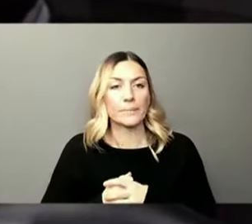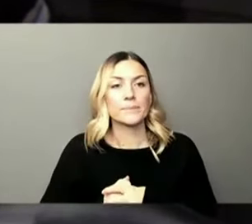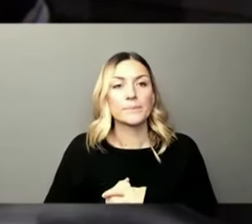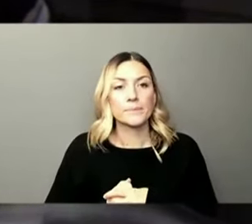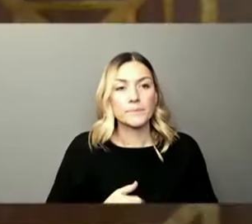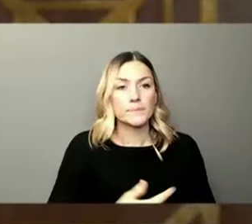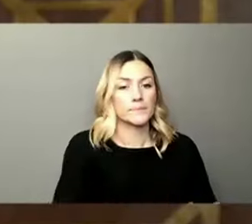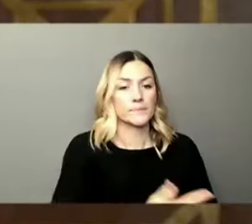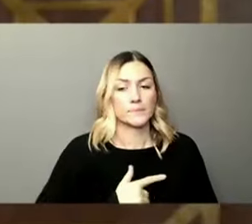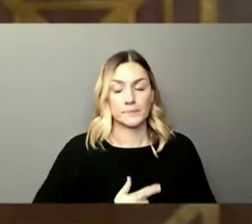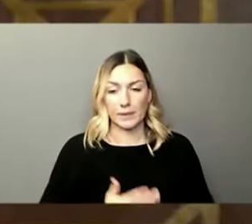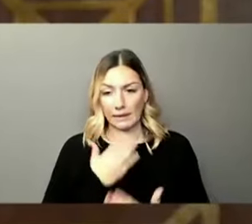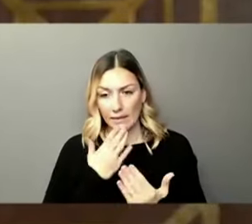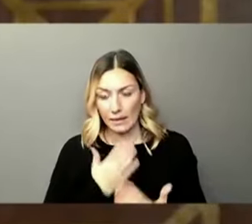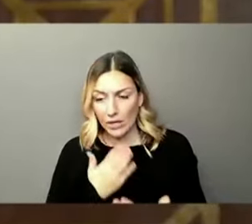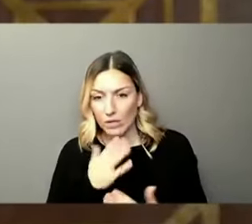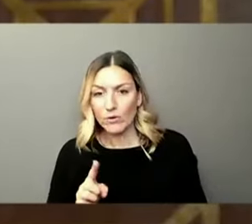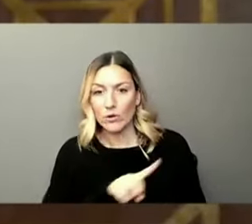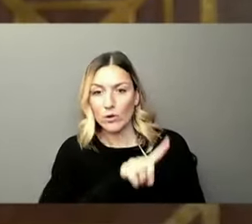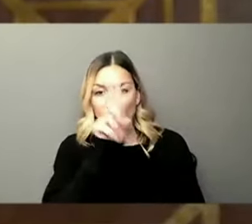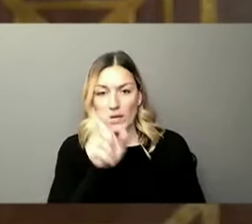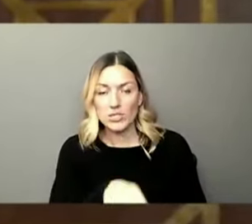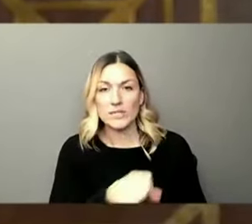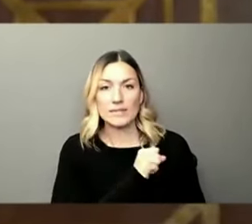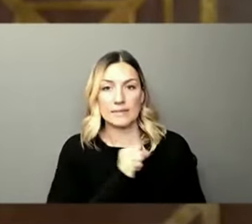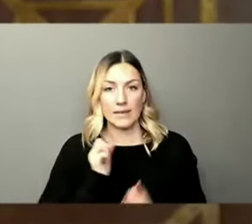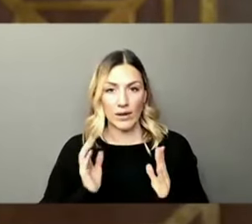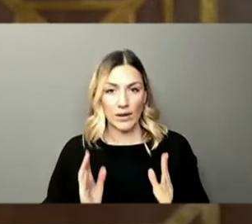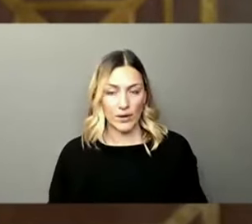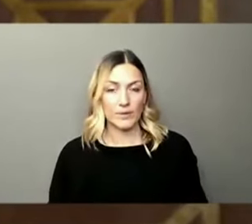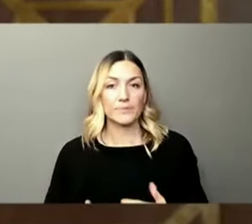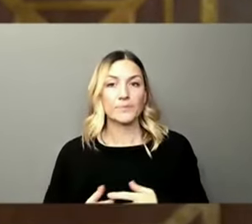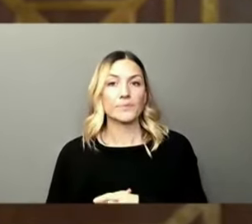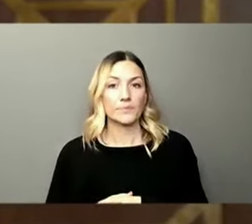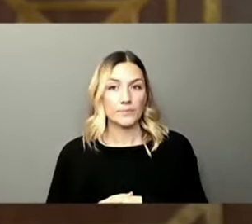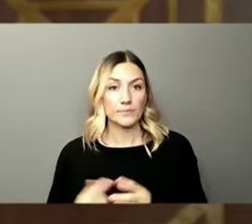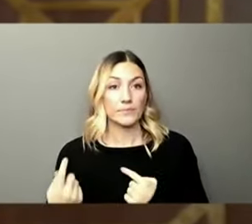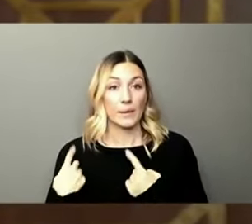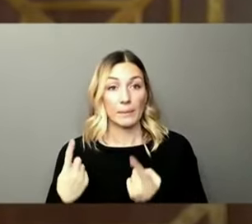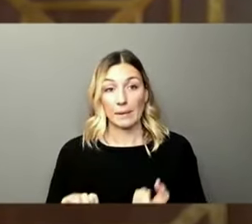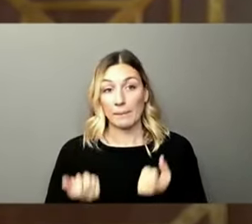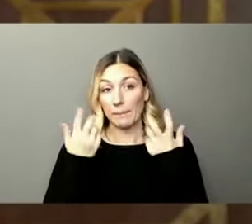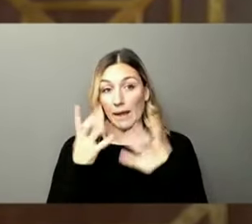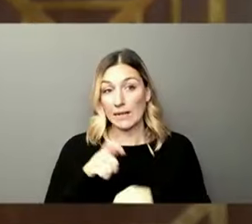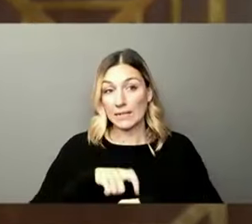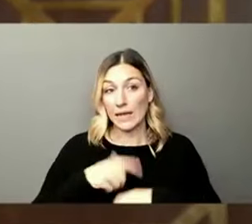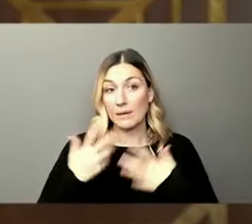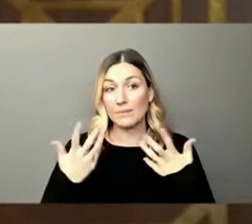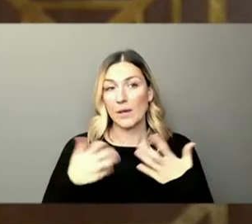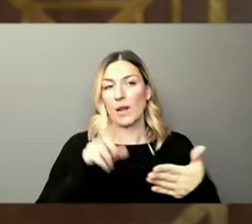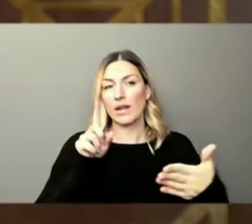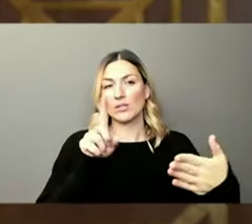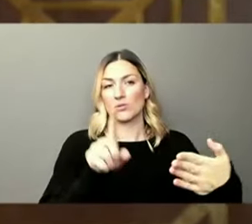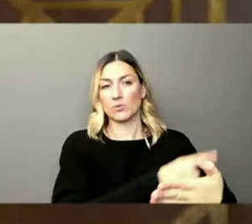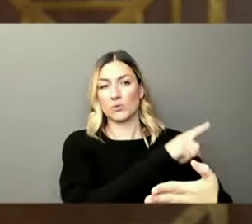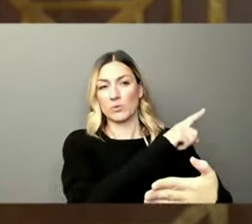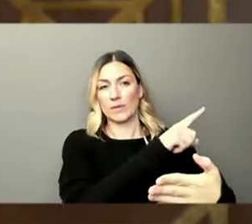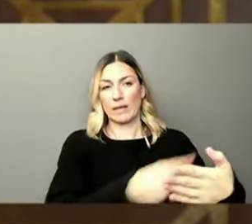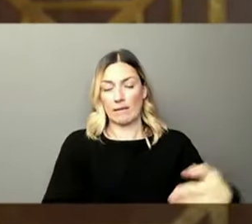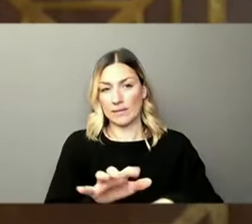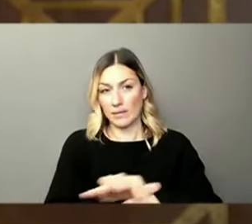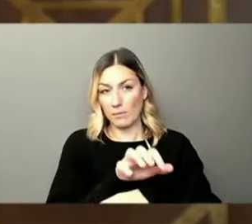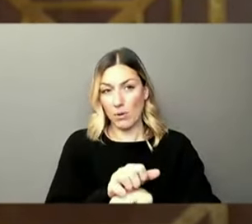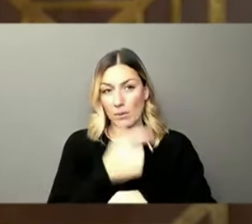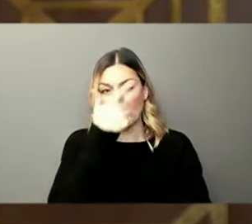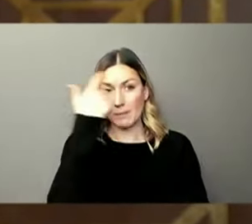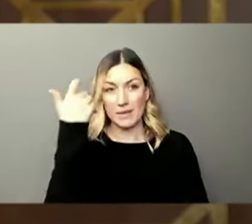Thank you for your question, Senator. There have been many times where I've wanted to cancel appointments because